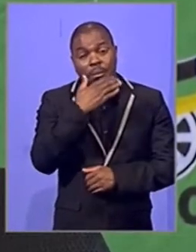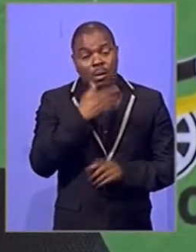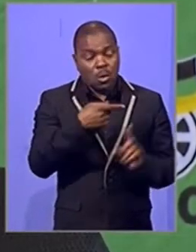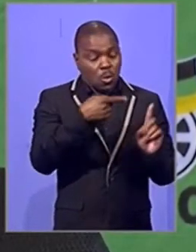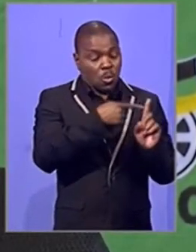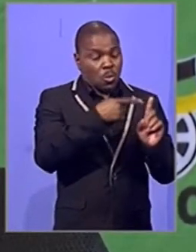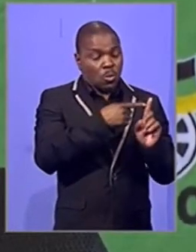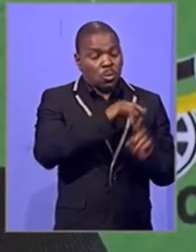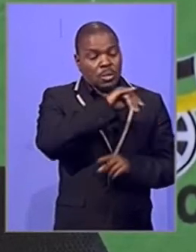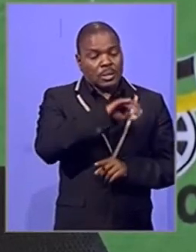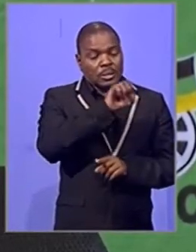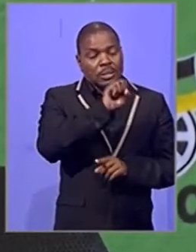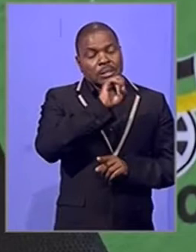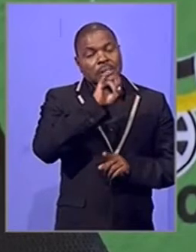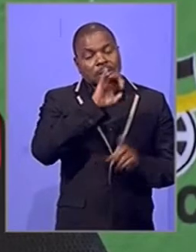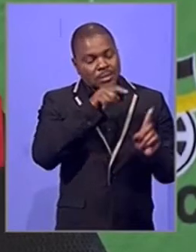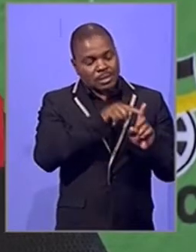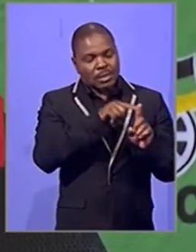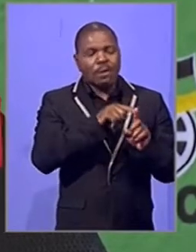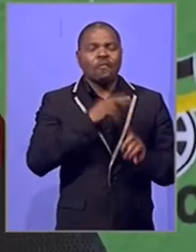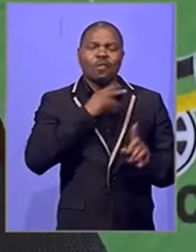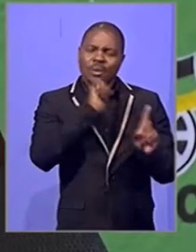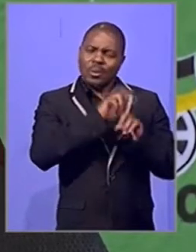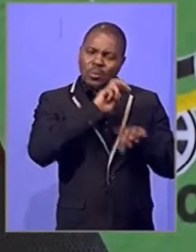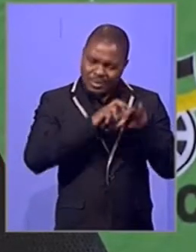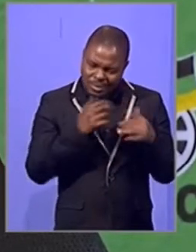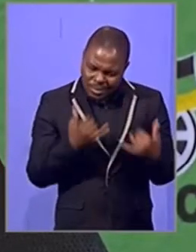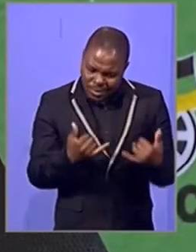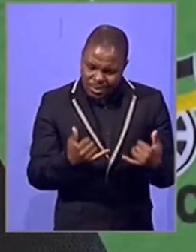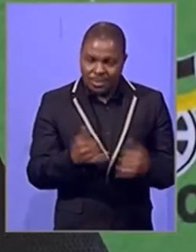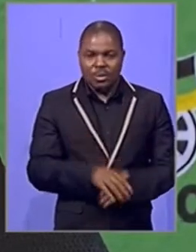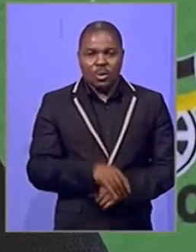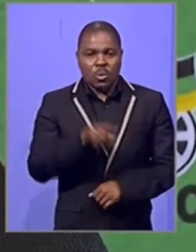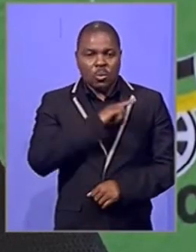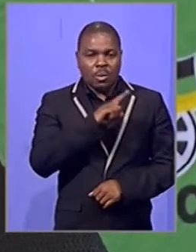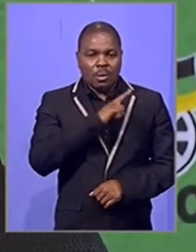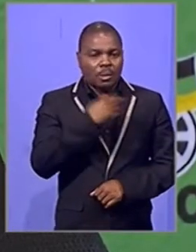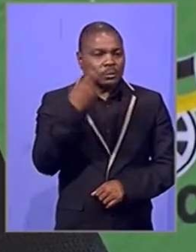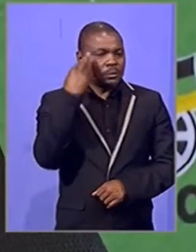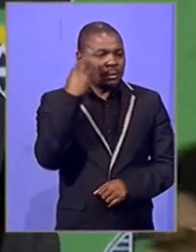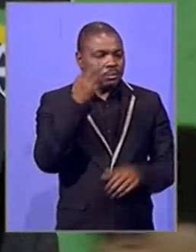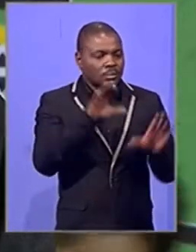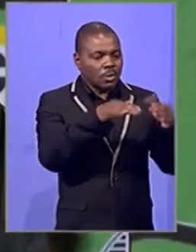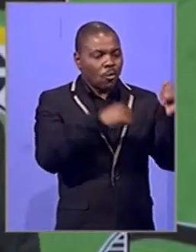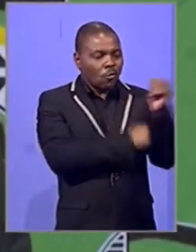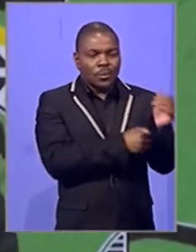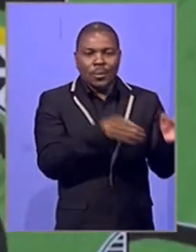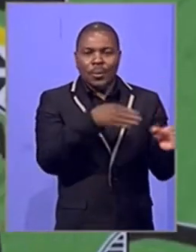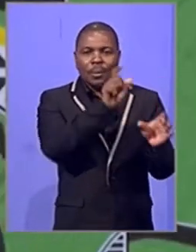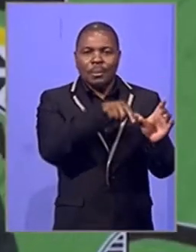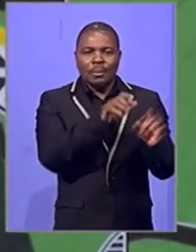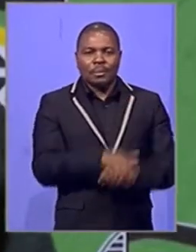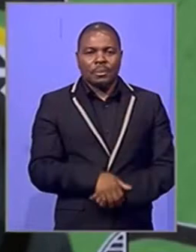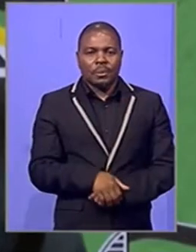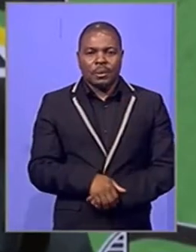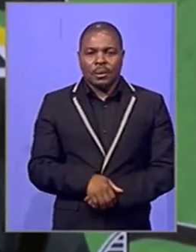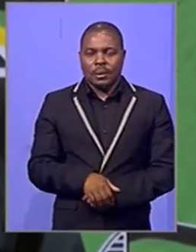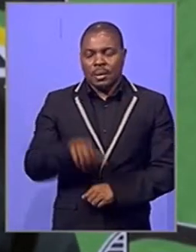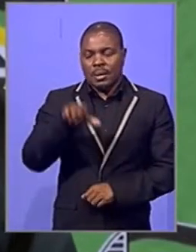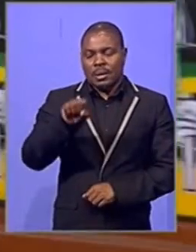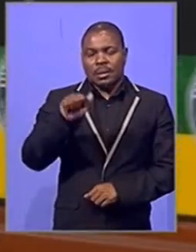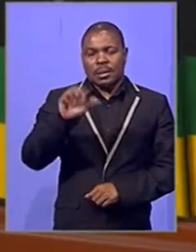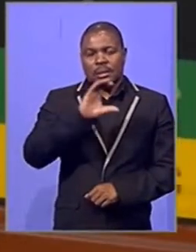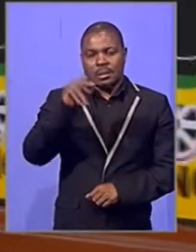your voice of reason is needed most at the point when the Secretariat desk is naked. The South African Communist Party lowers